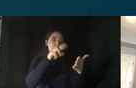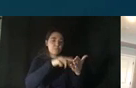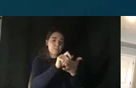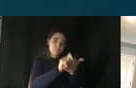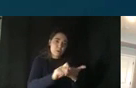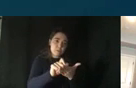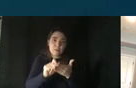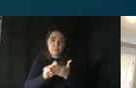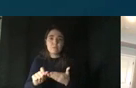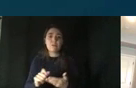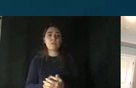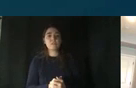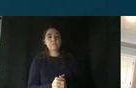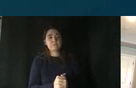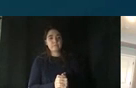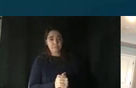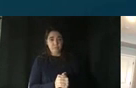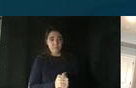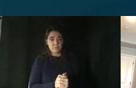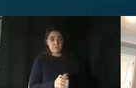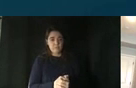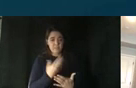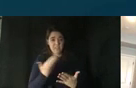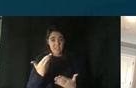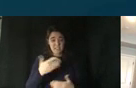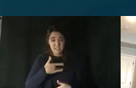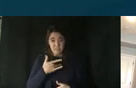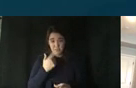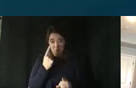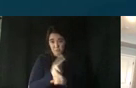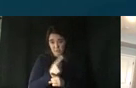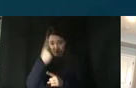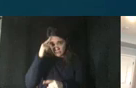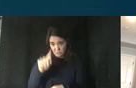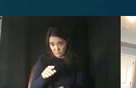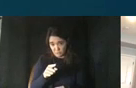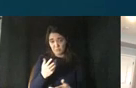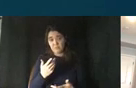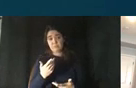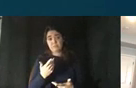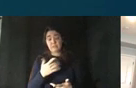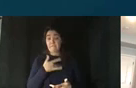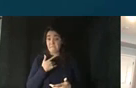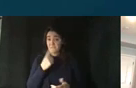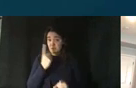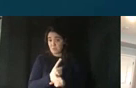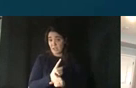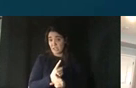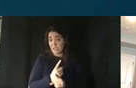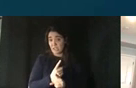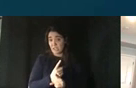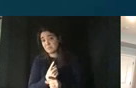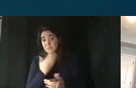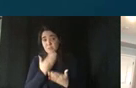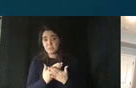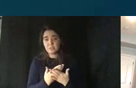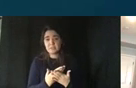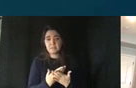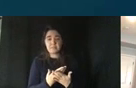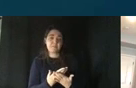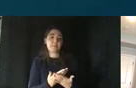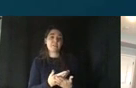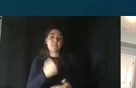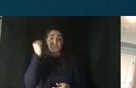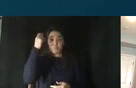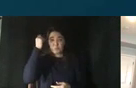Do what feels right for you. If it feels right for you, that's a good thing. Even if it feels right for you, it might not be right for someone else,